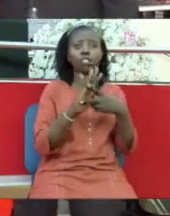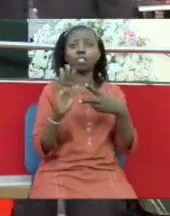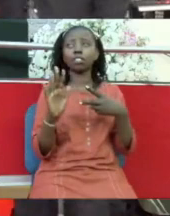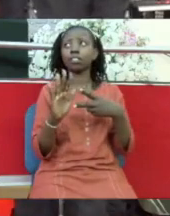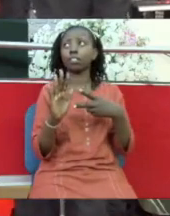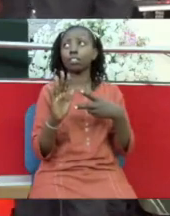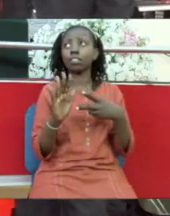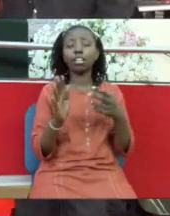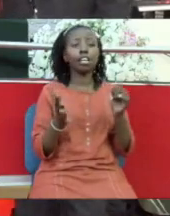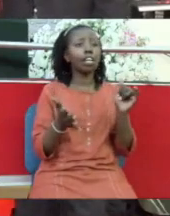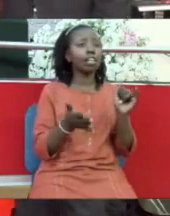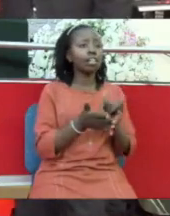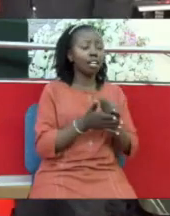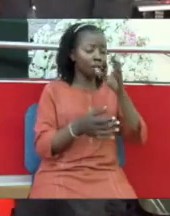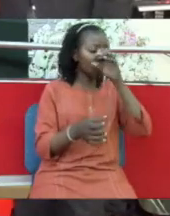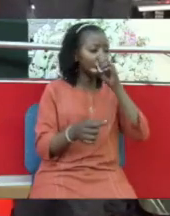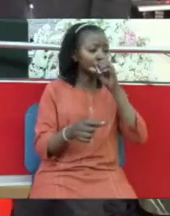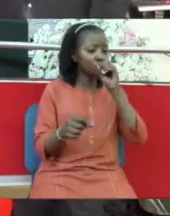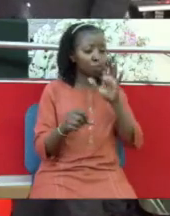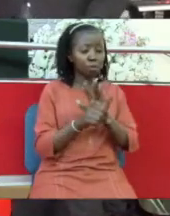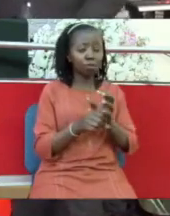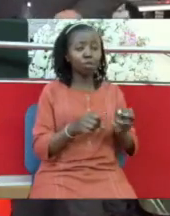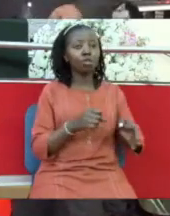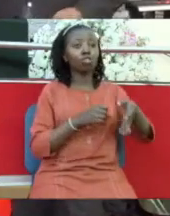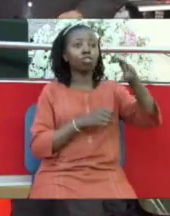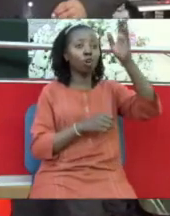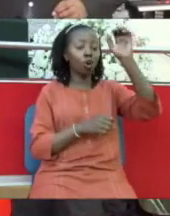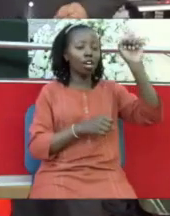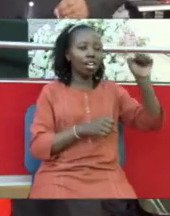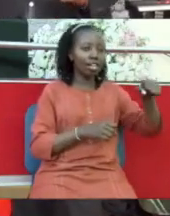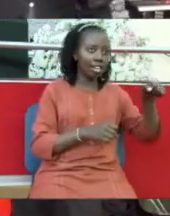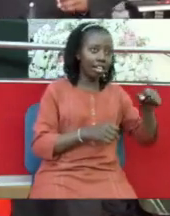That the promises of God are yes and amen.